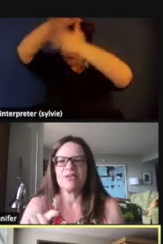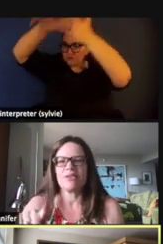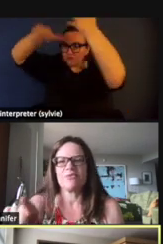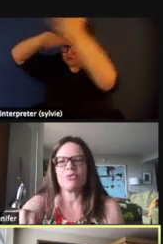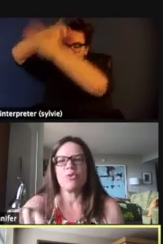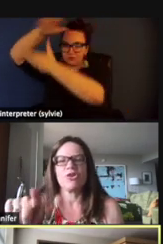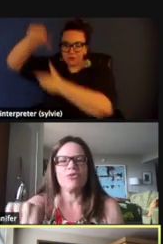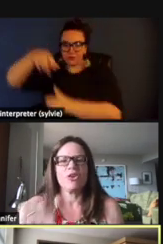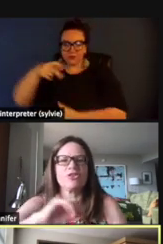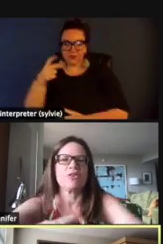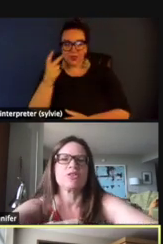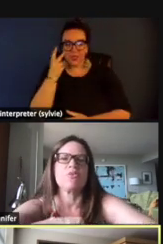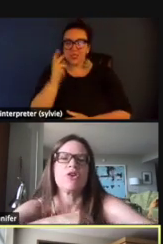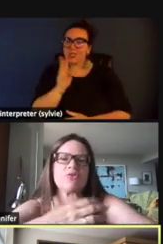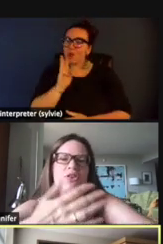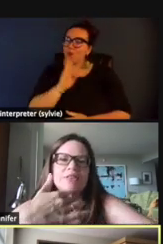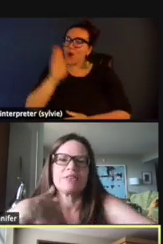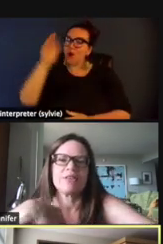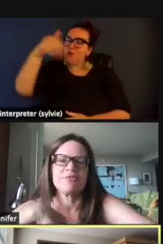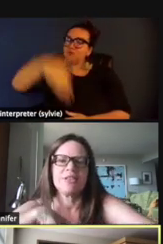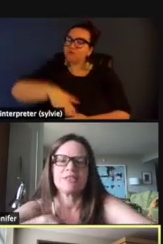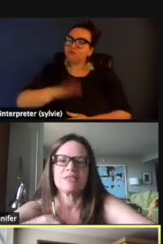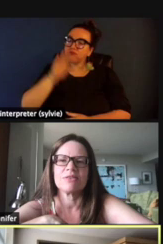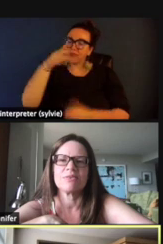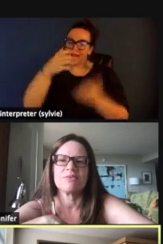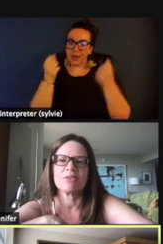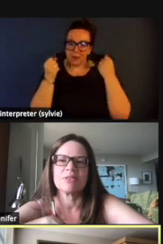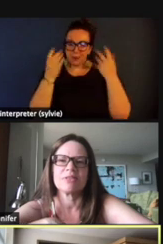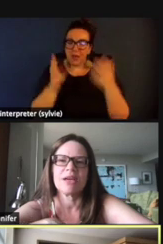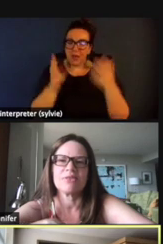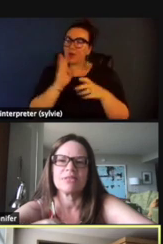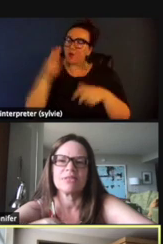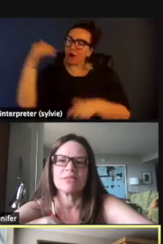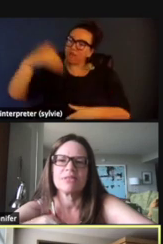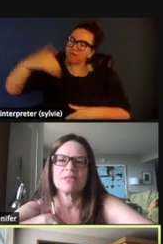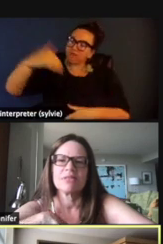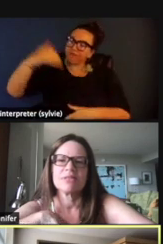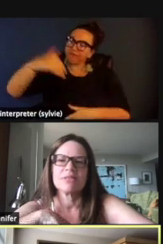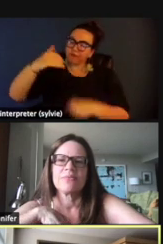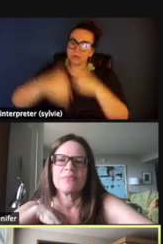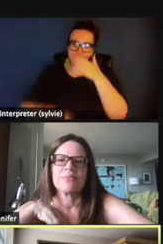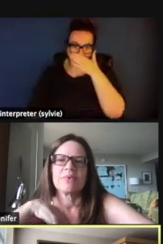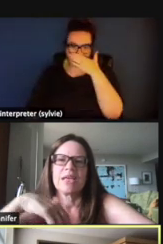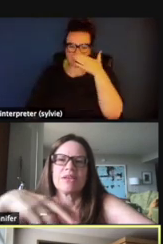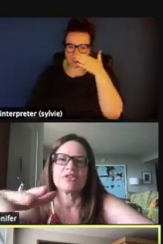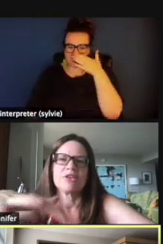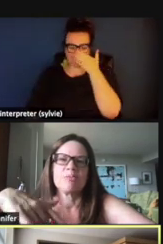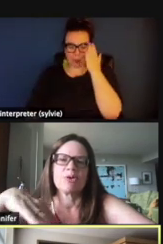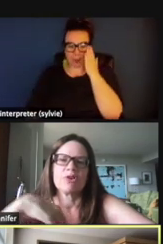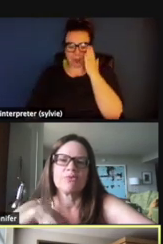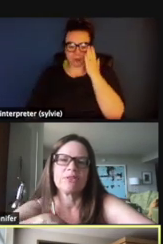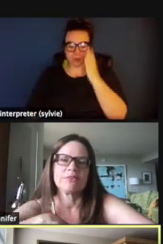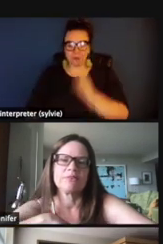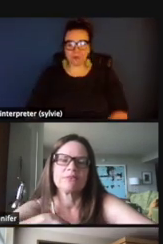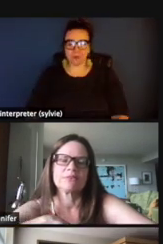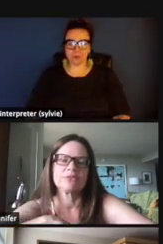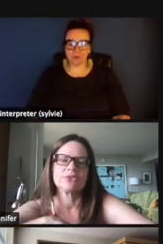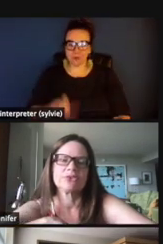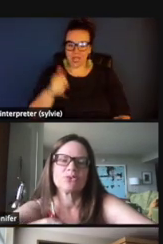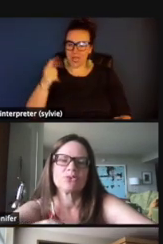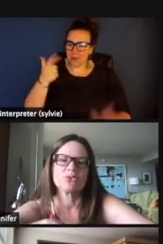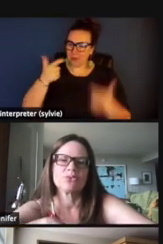you can see the waterfalls, there are lots of waterfalls that then feed into the sound. And here's another big waterfall.